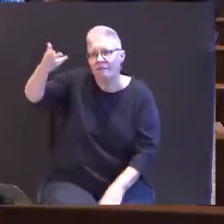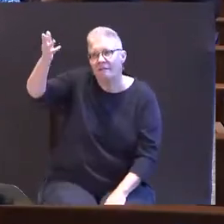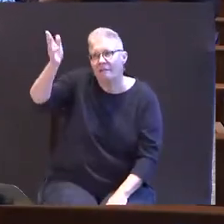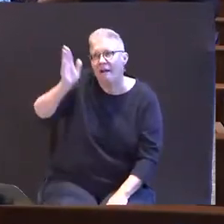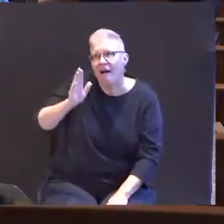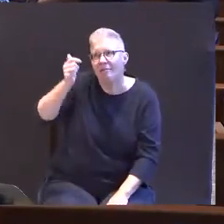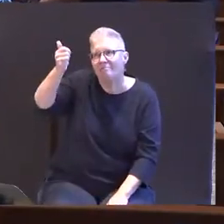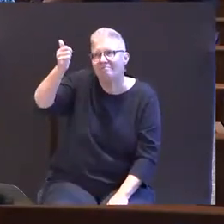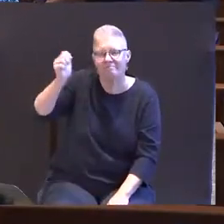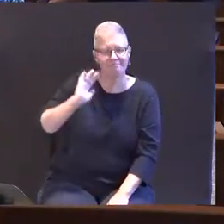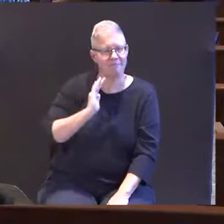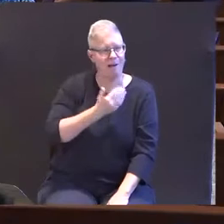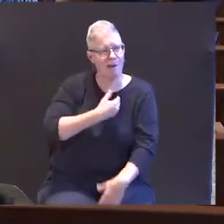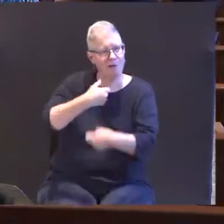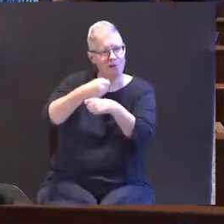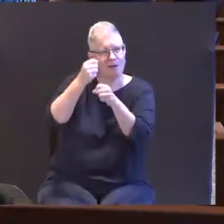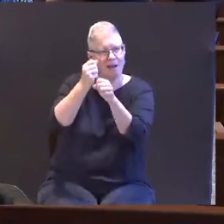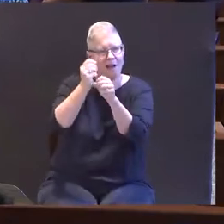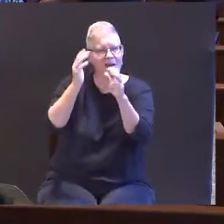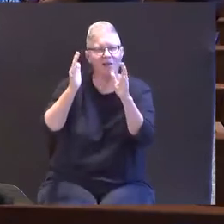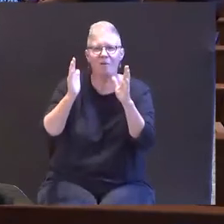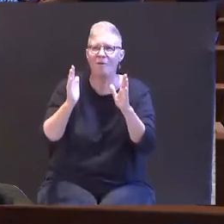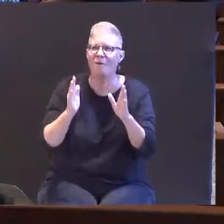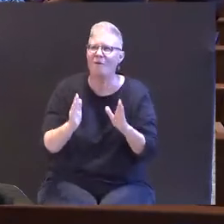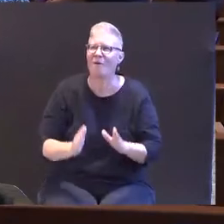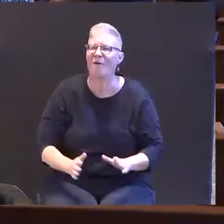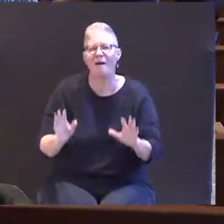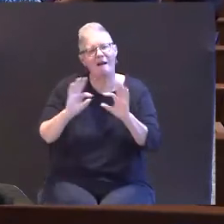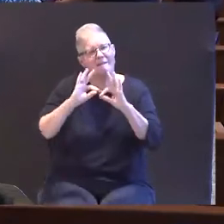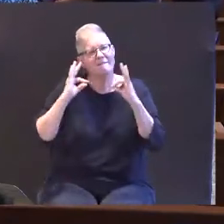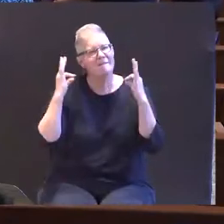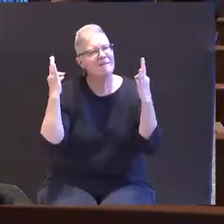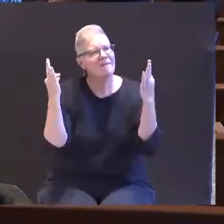With God as our creator,